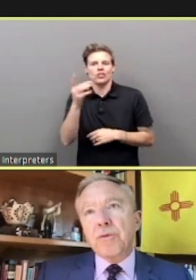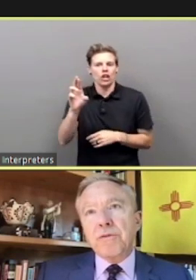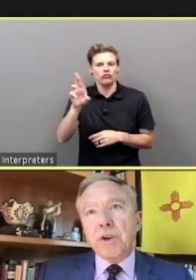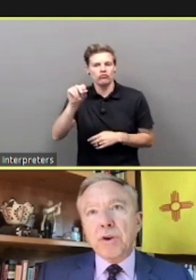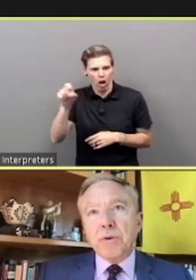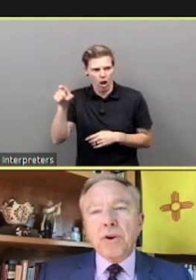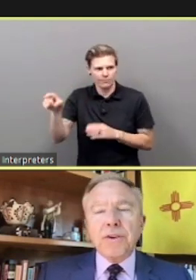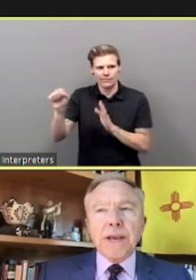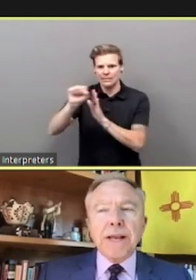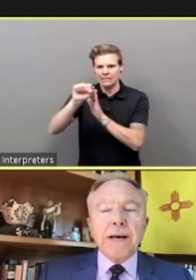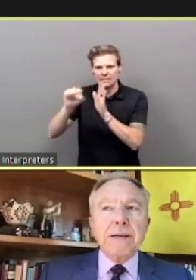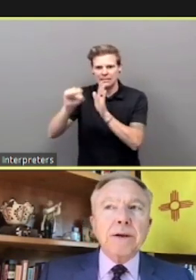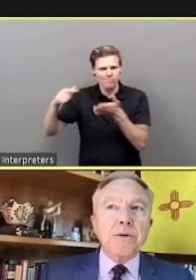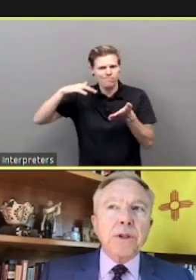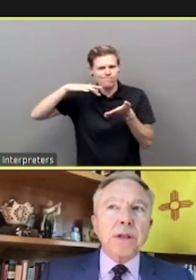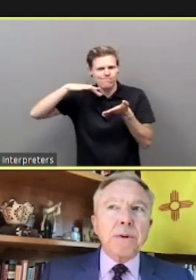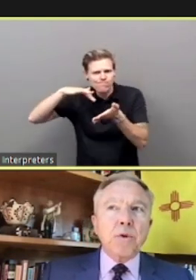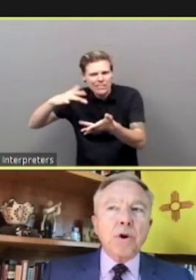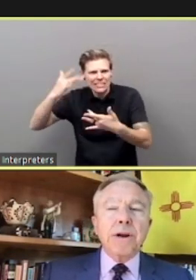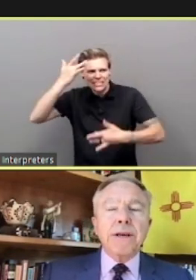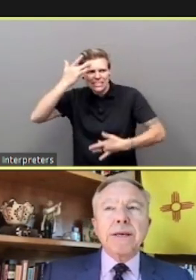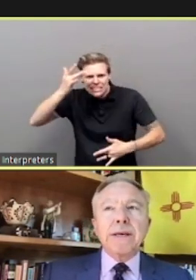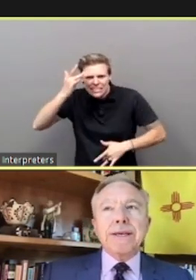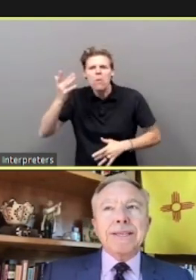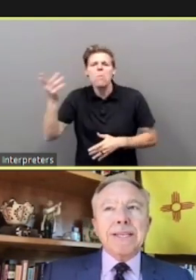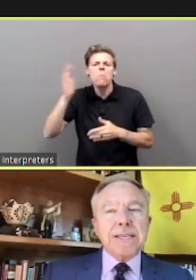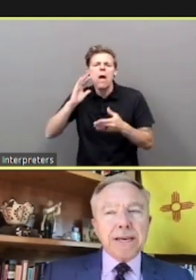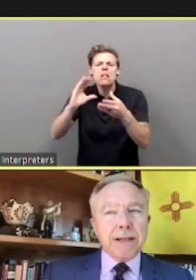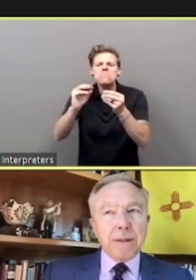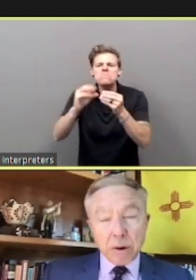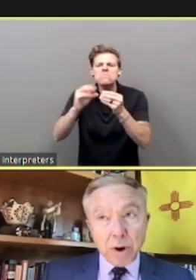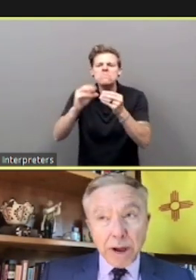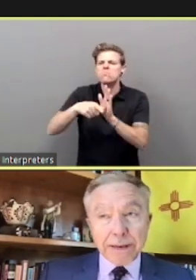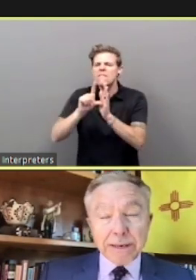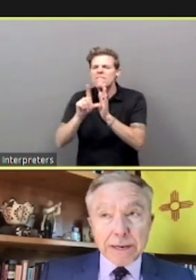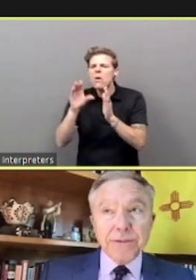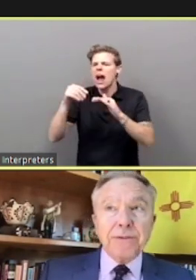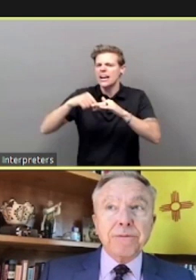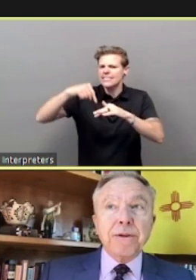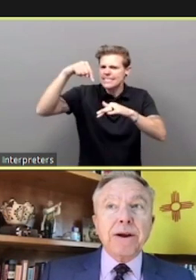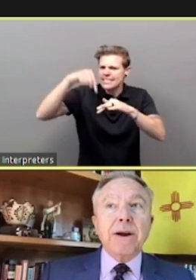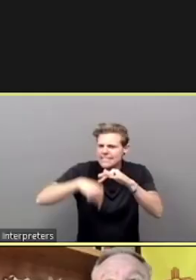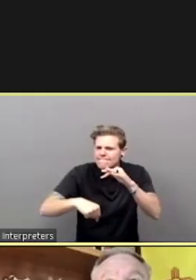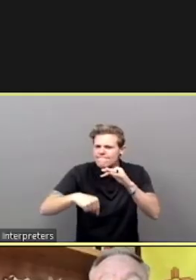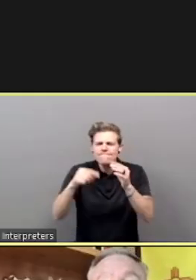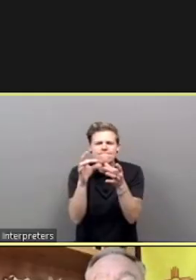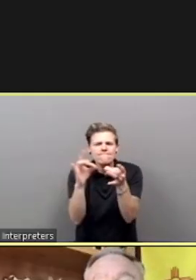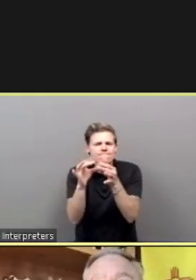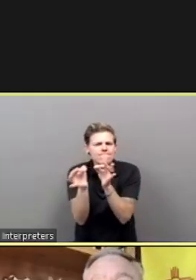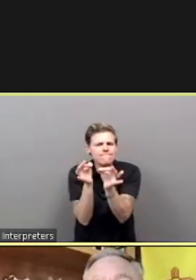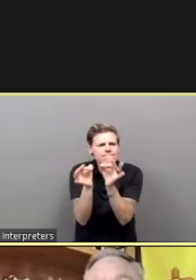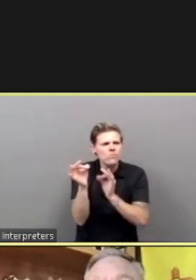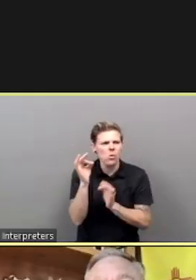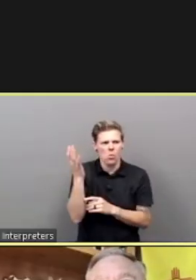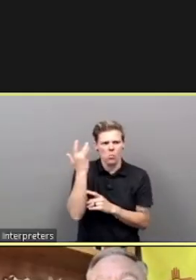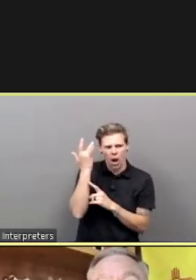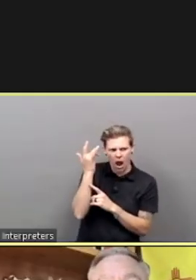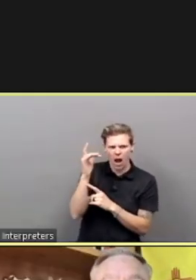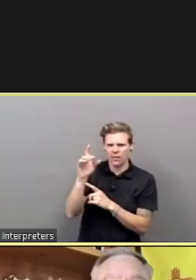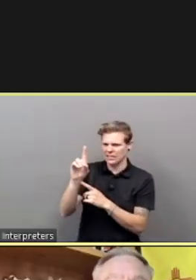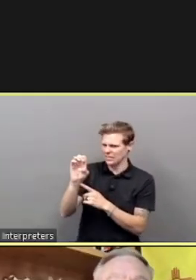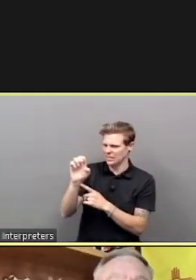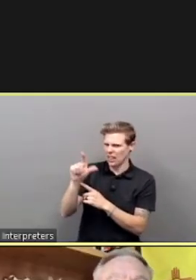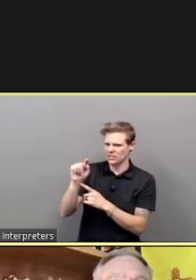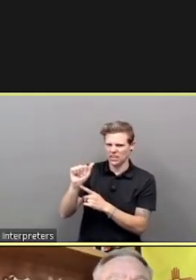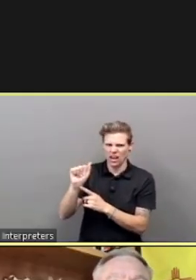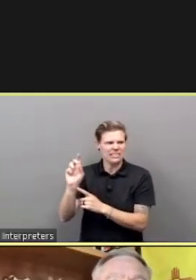also review current data and go a little bit more into detail about why the Delta variant has been so